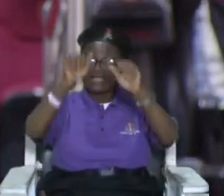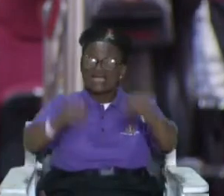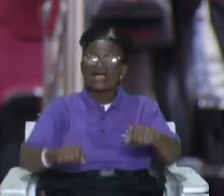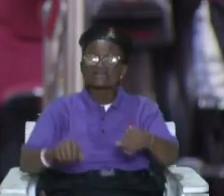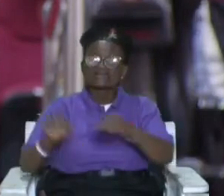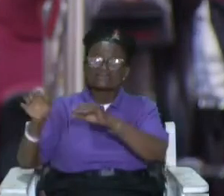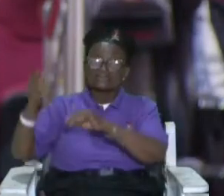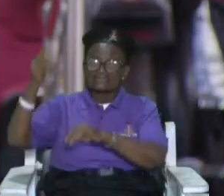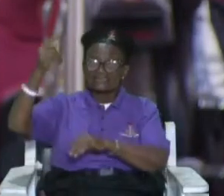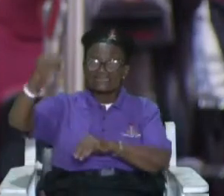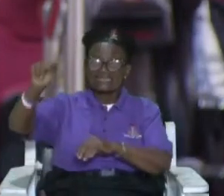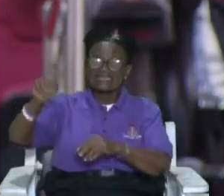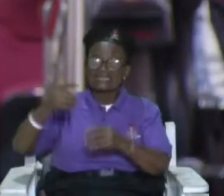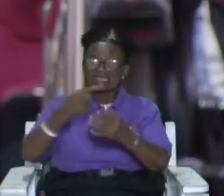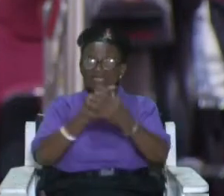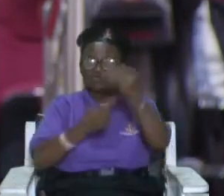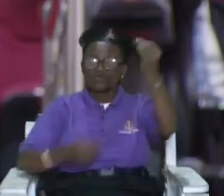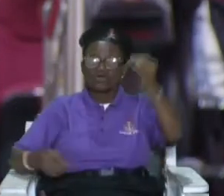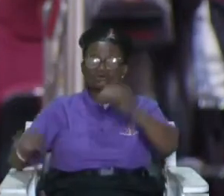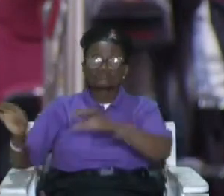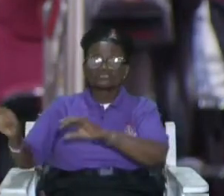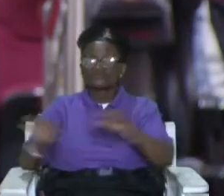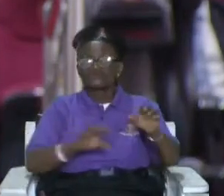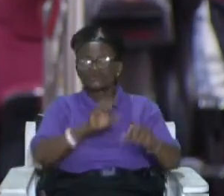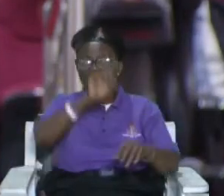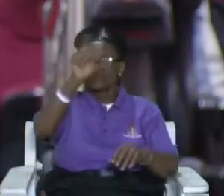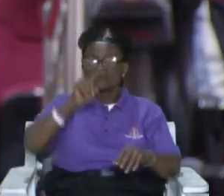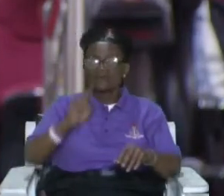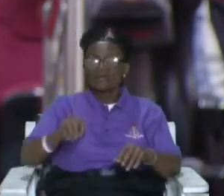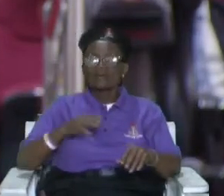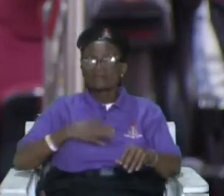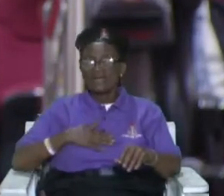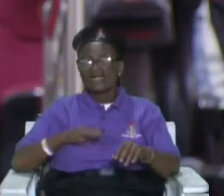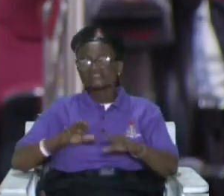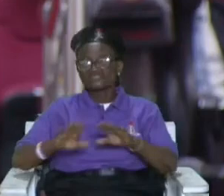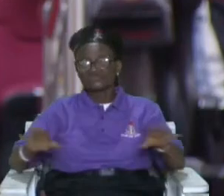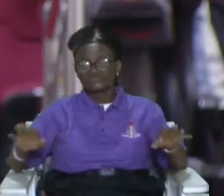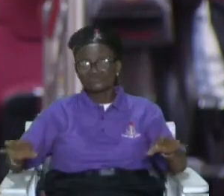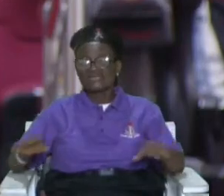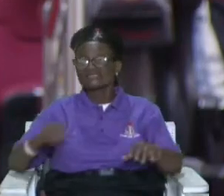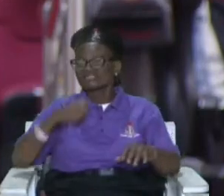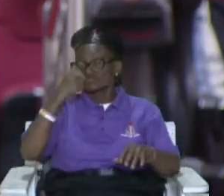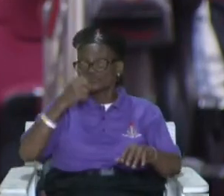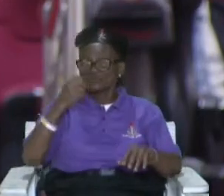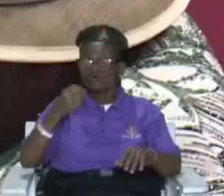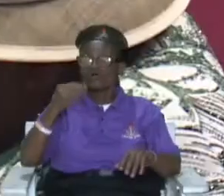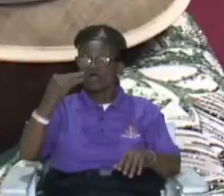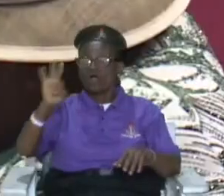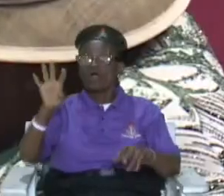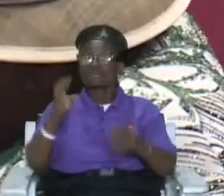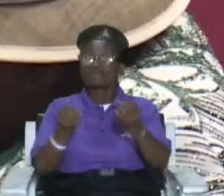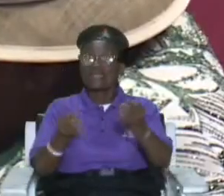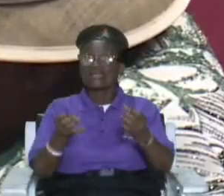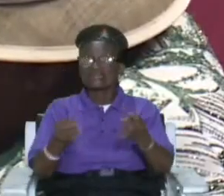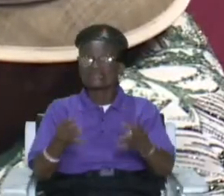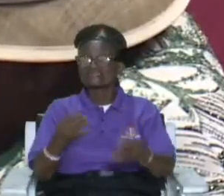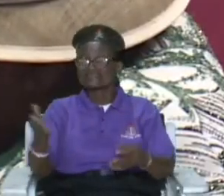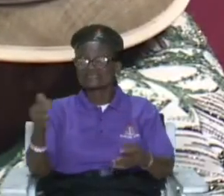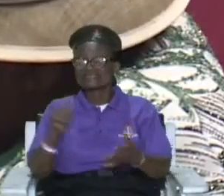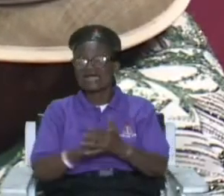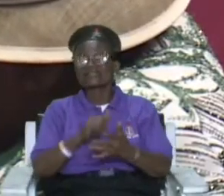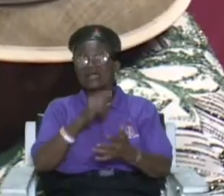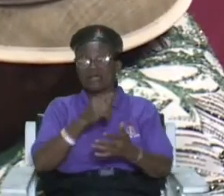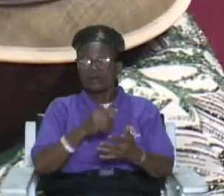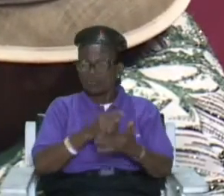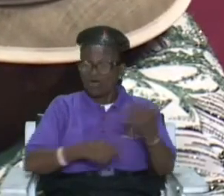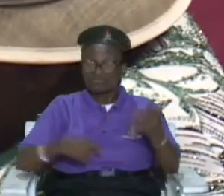My children spoke about several things, about what you can expect from the rod. And let me just add